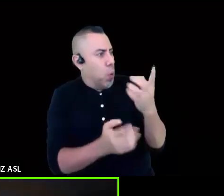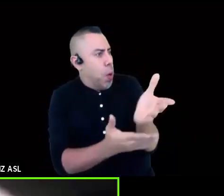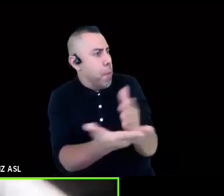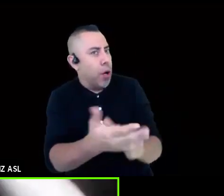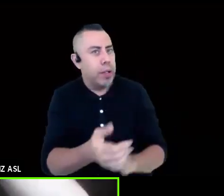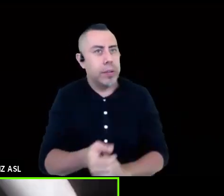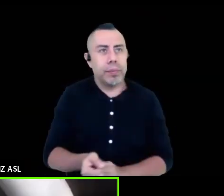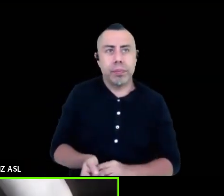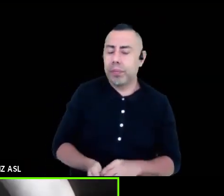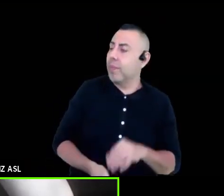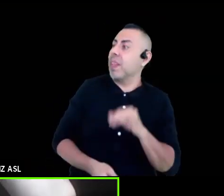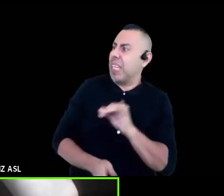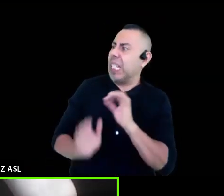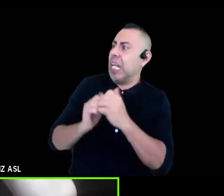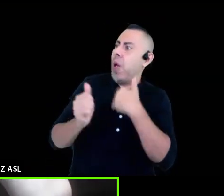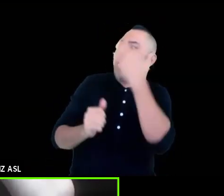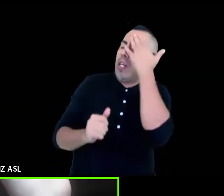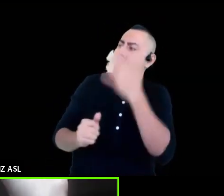right.